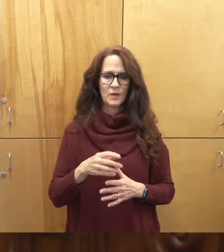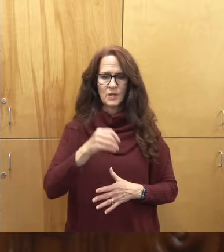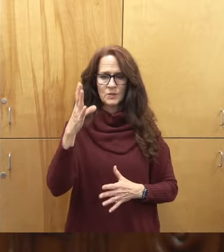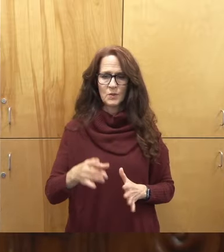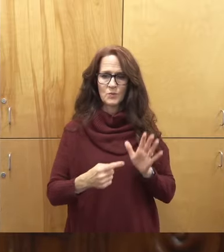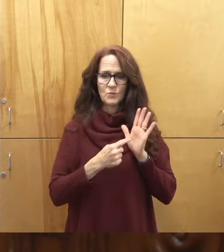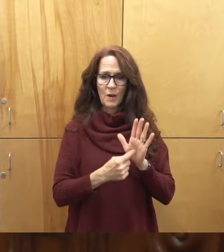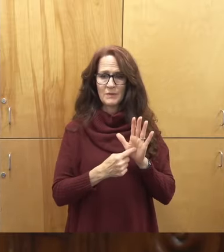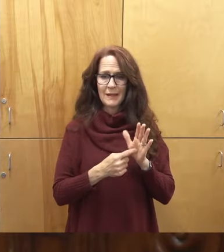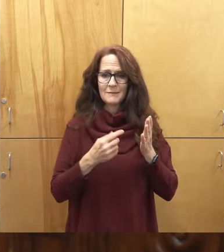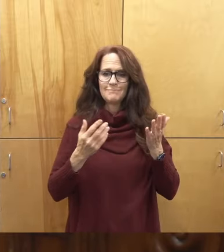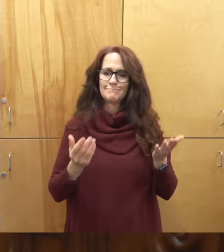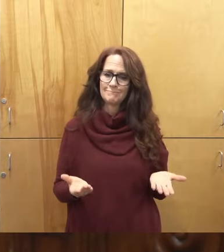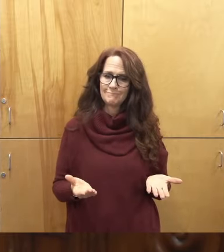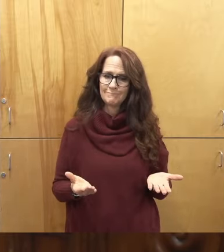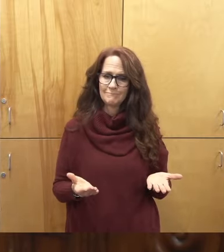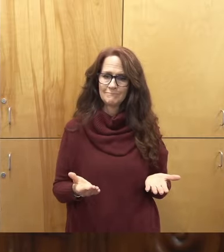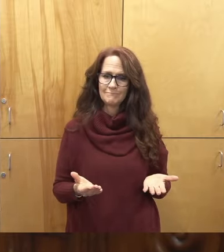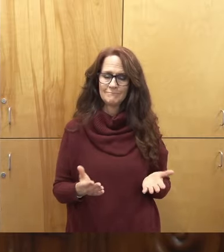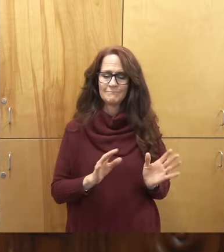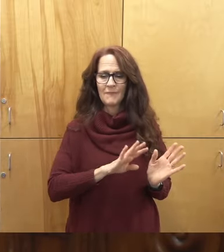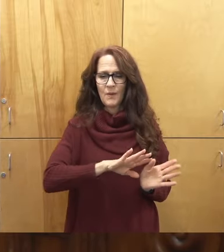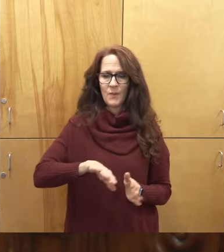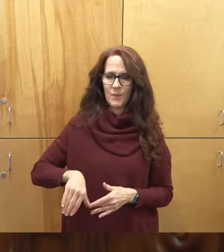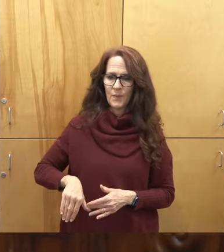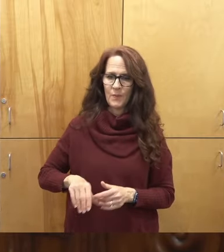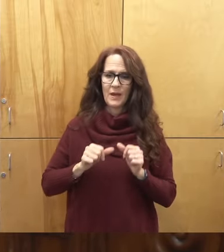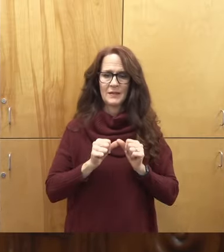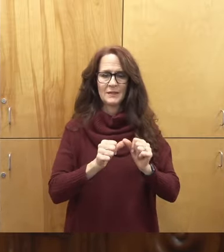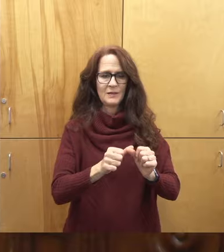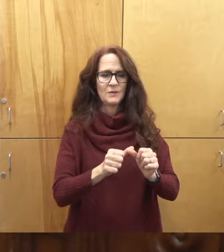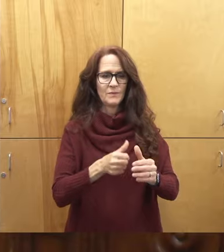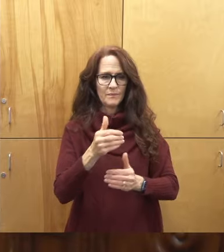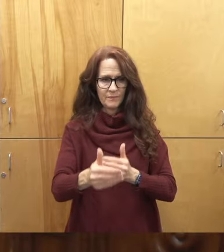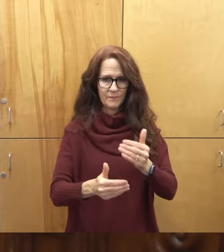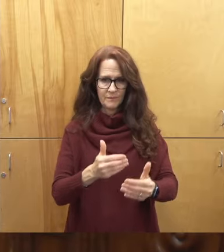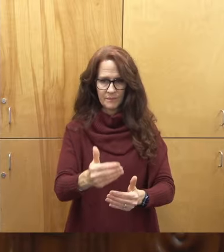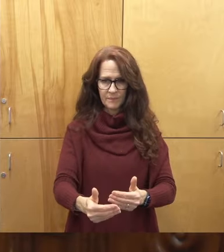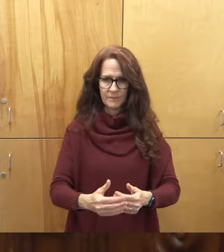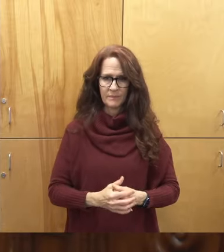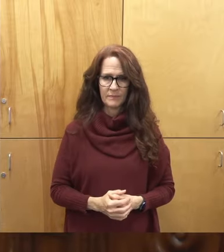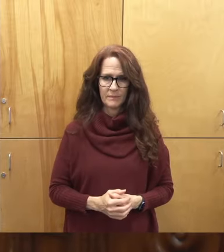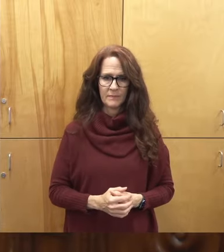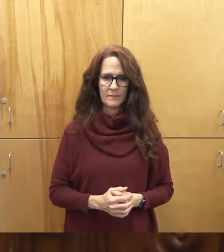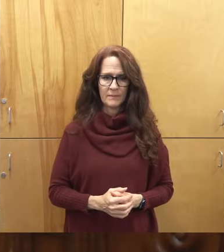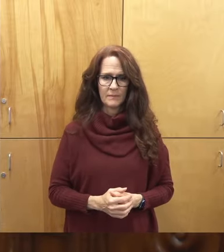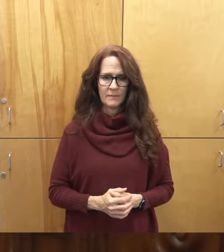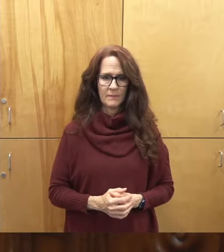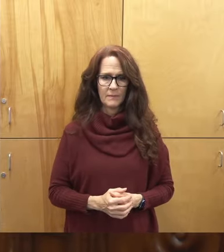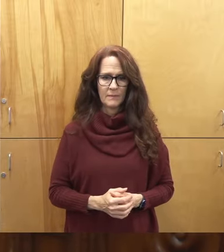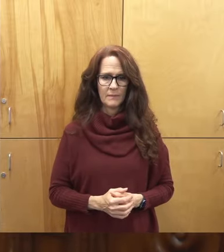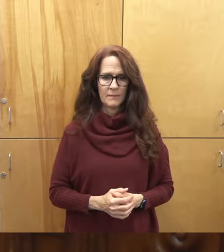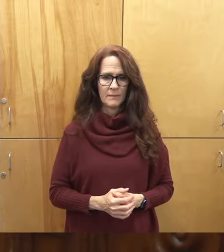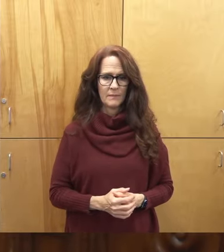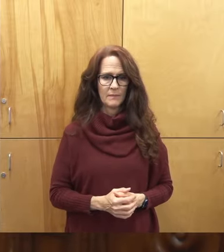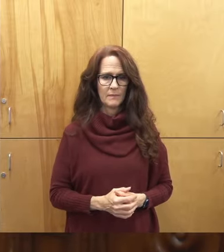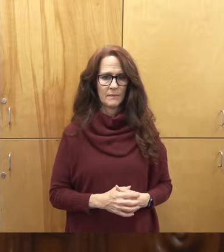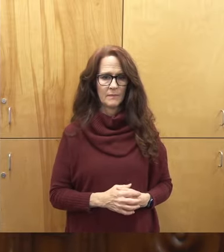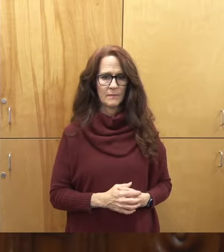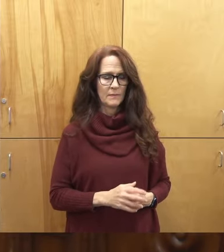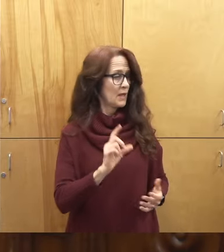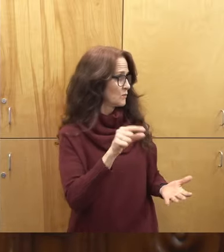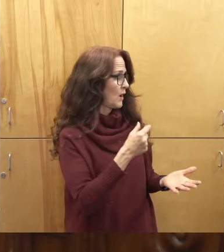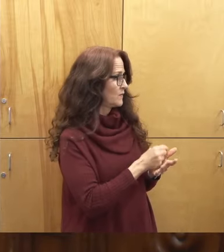so we skip that part and go right on to the next thing. But I graduated from UCLA, President Craighead.